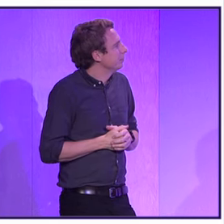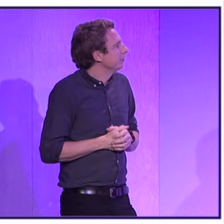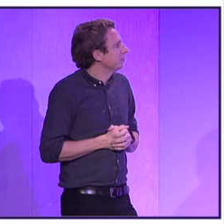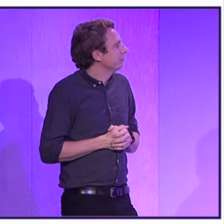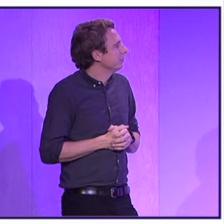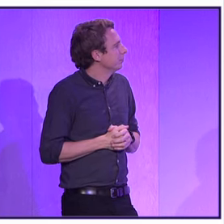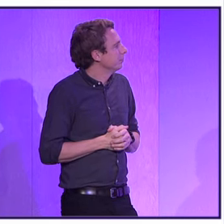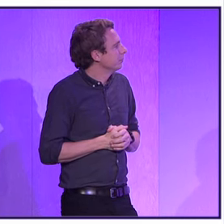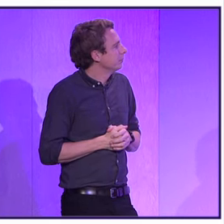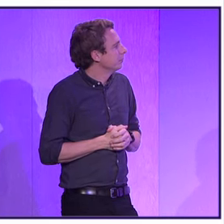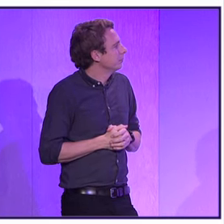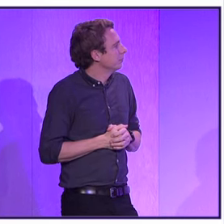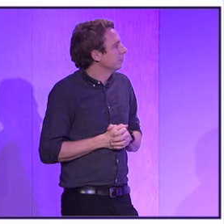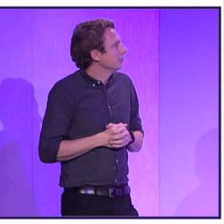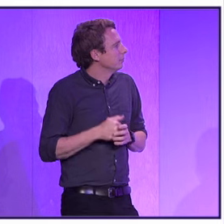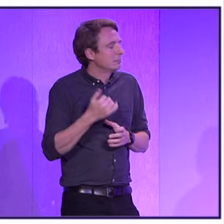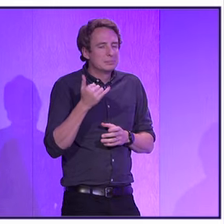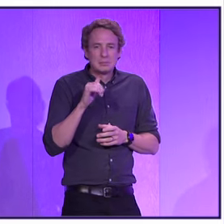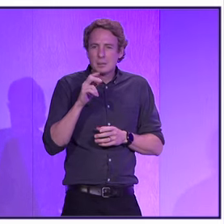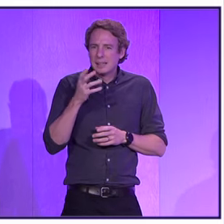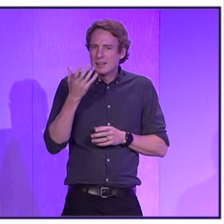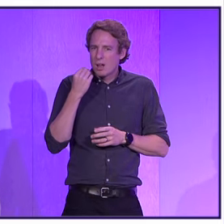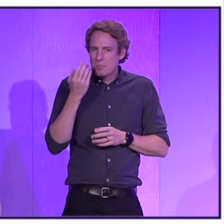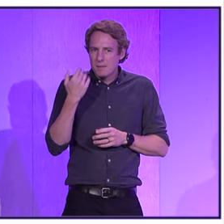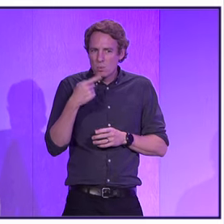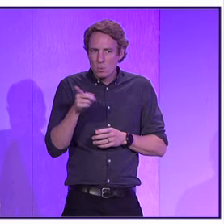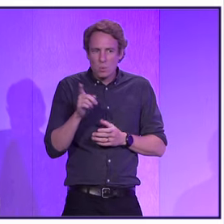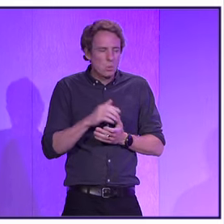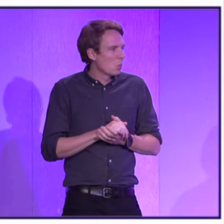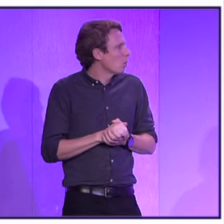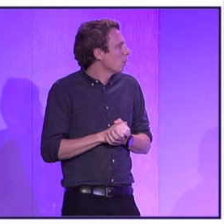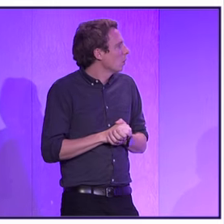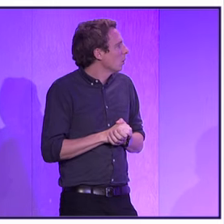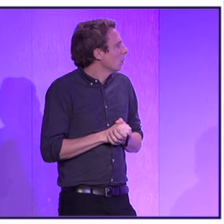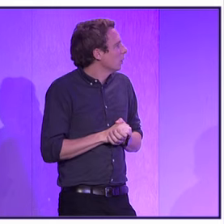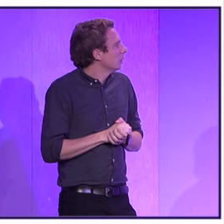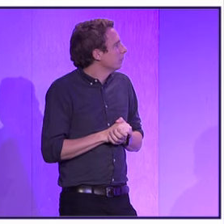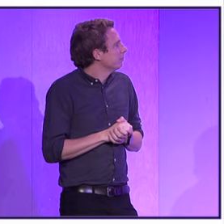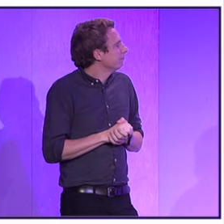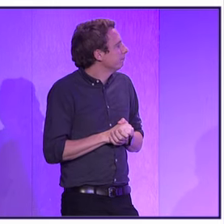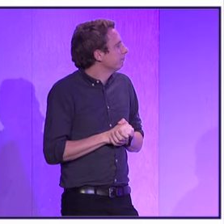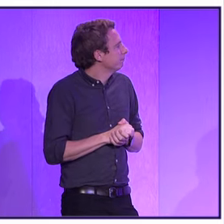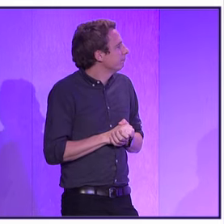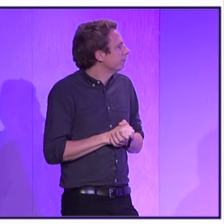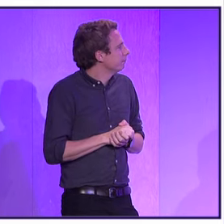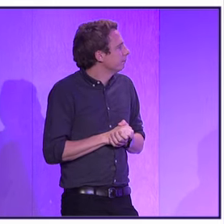get the poem up. You might have heard this before. It's always worth hearing again.